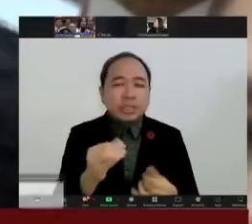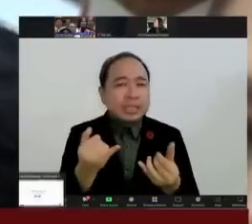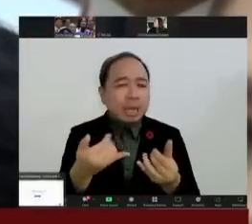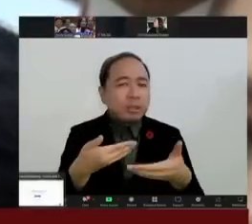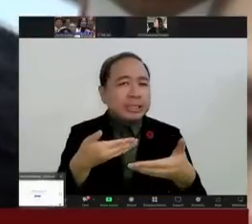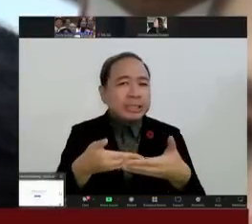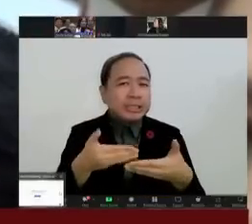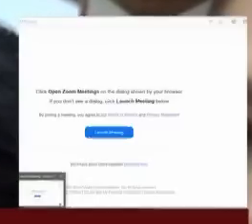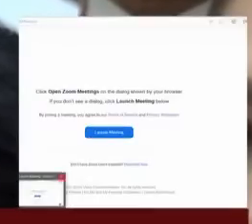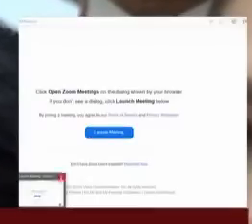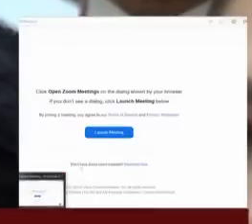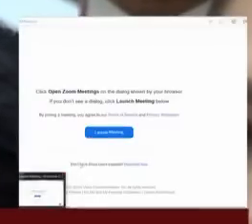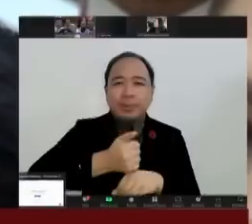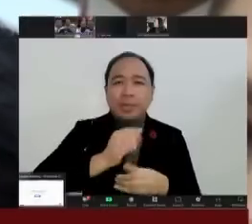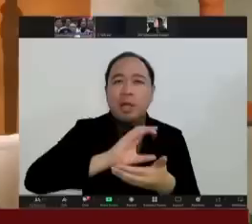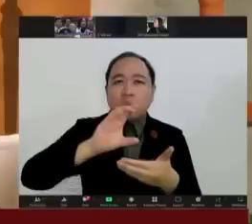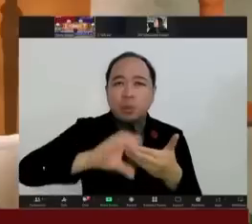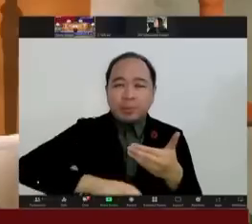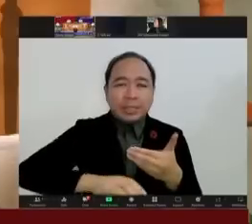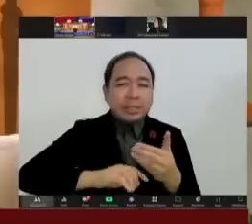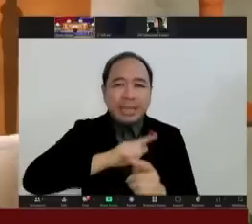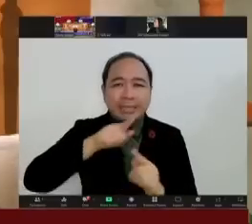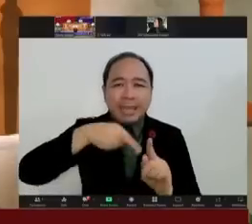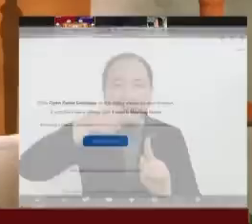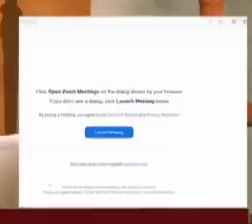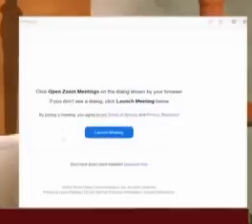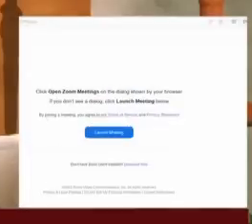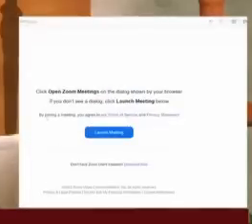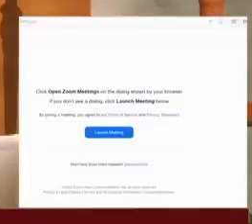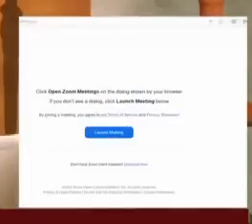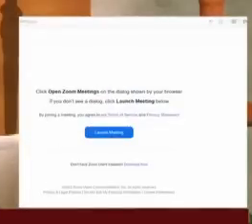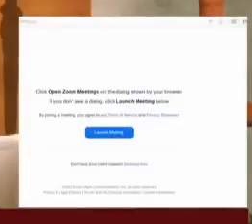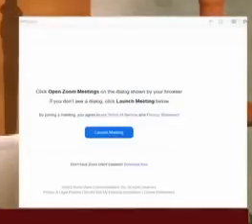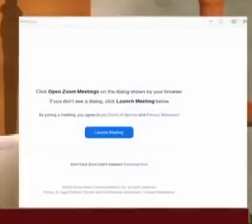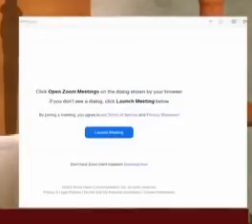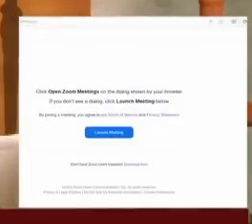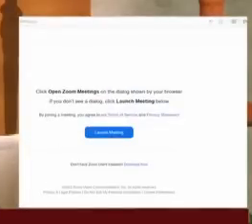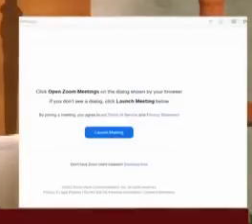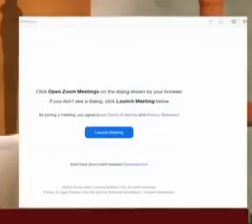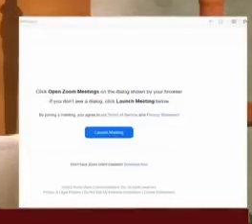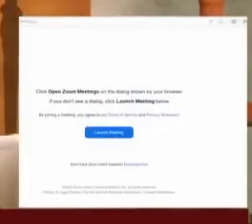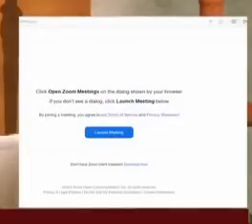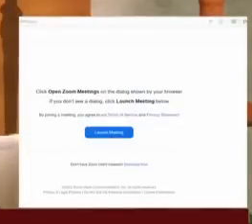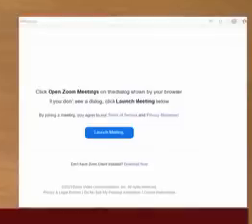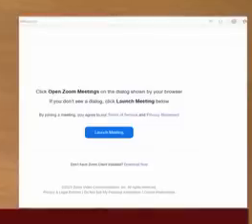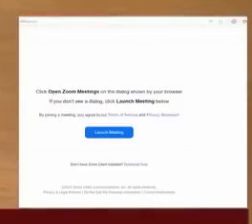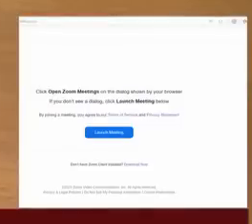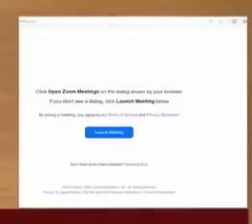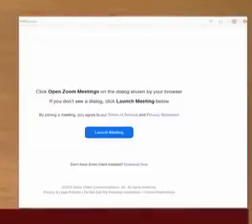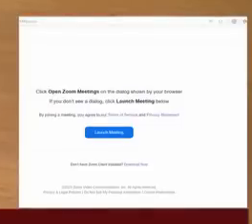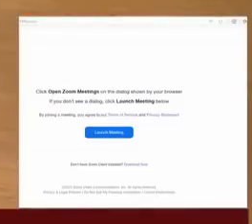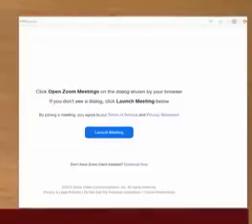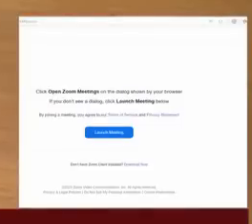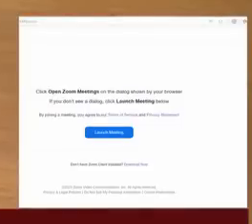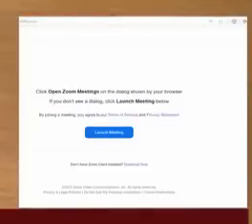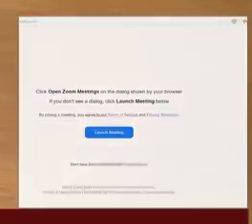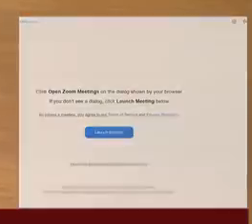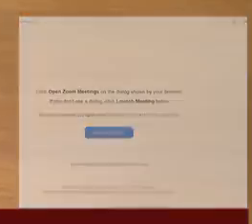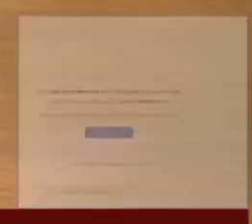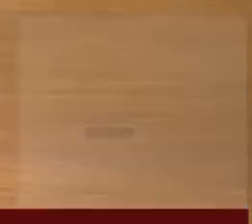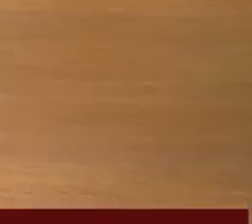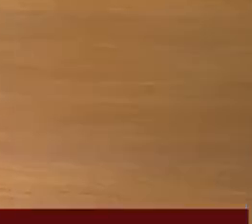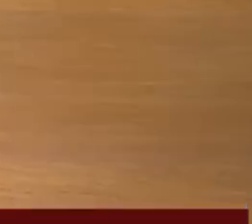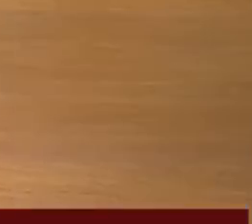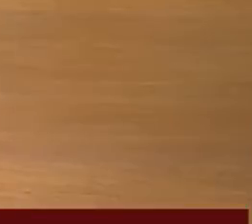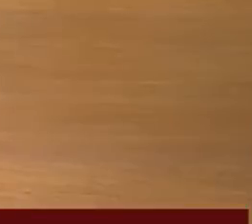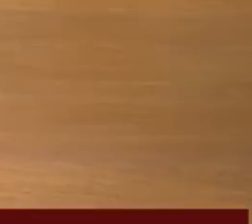a complete, accurate, and reliable digital database of our own for the entire population. This has already